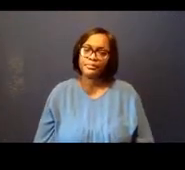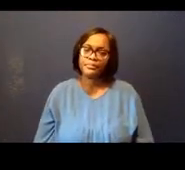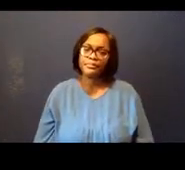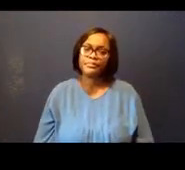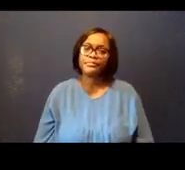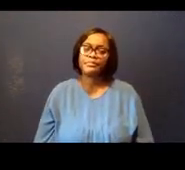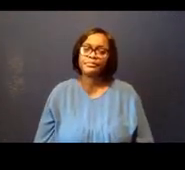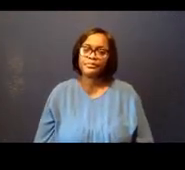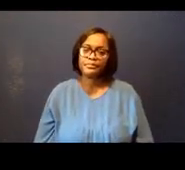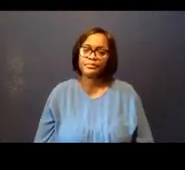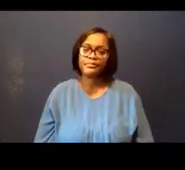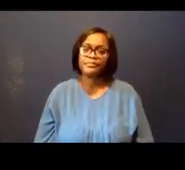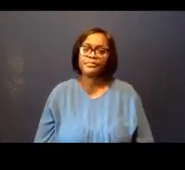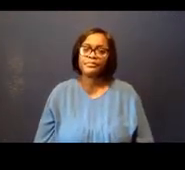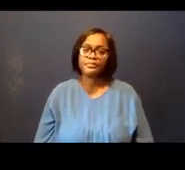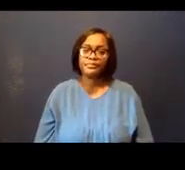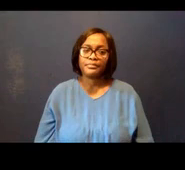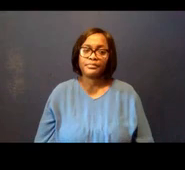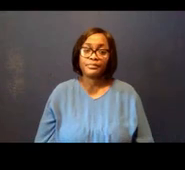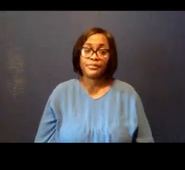53.